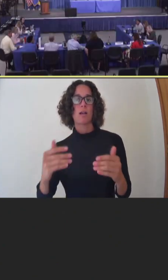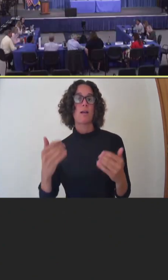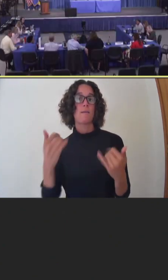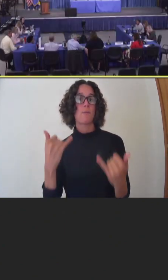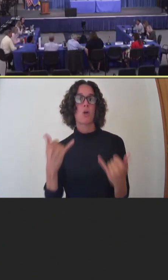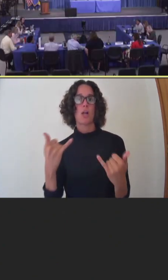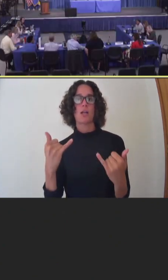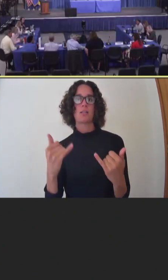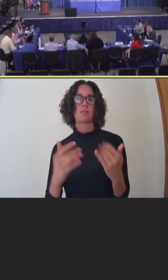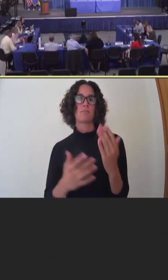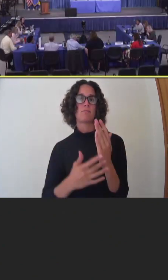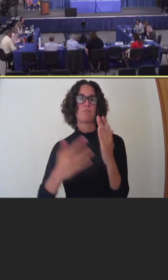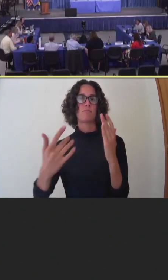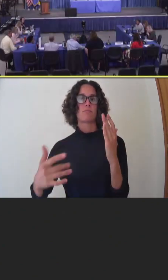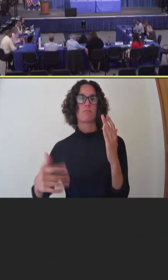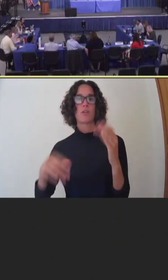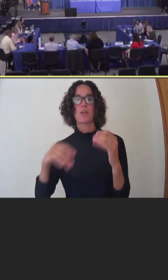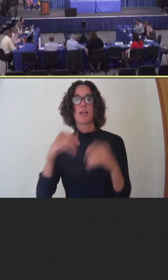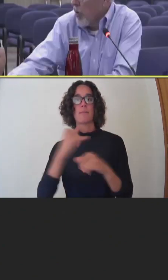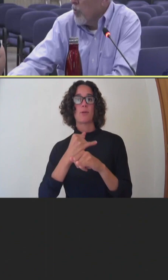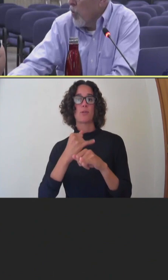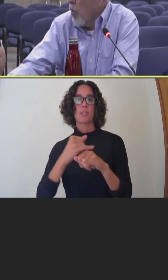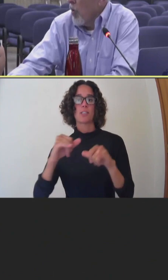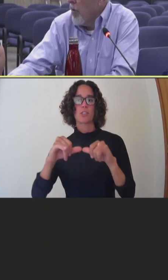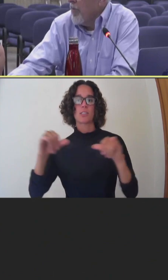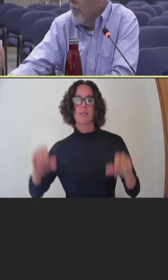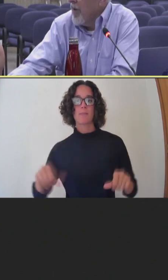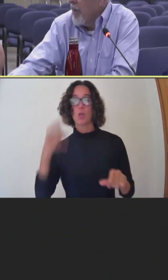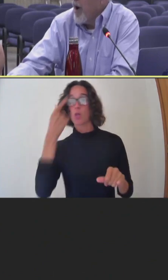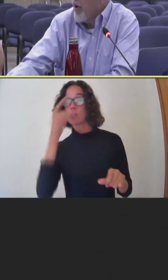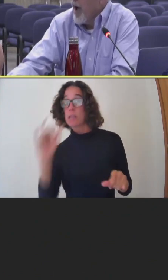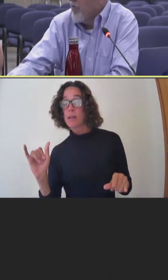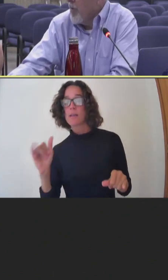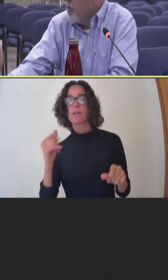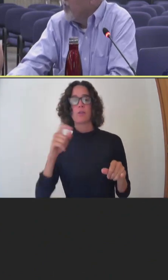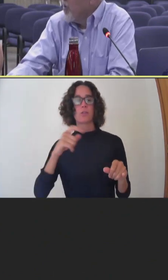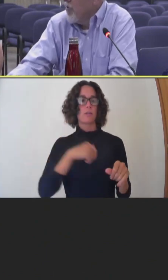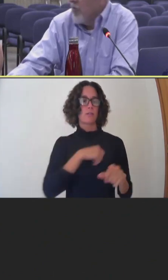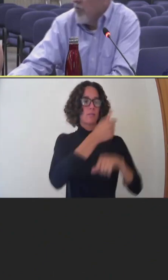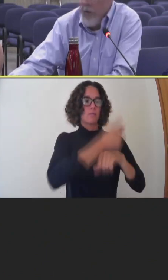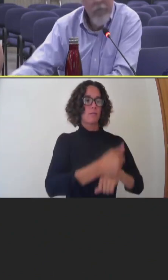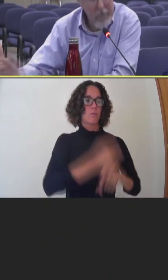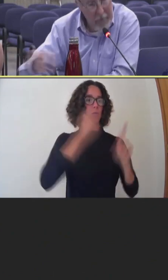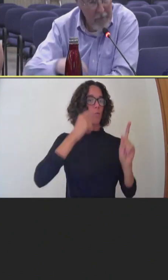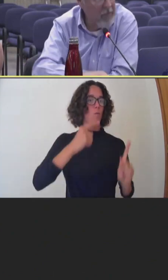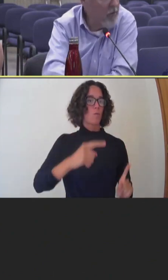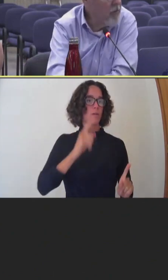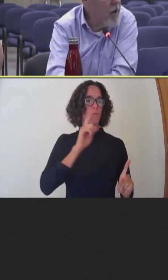like and have goals and objectives that work toward a modernized immunization system.